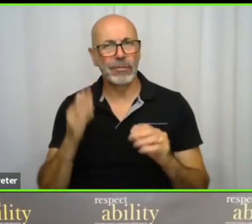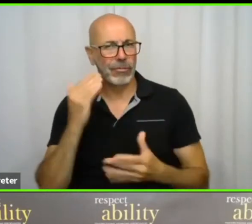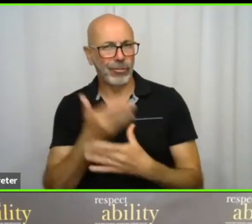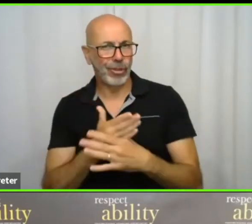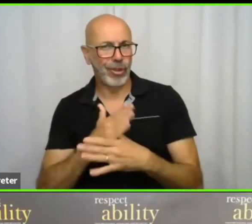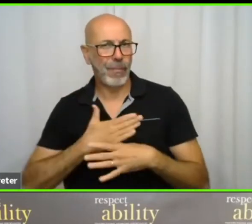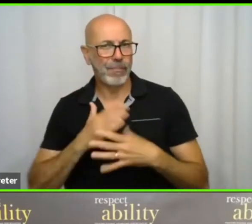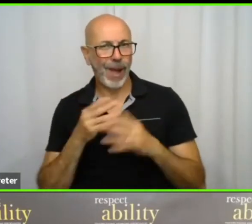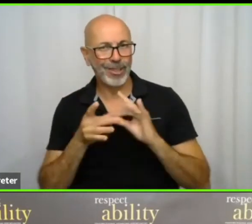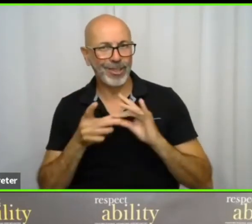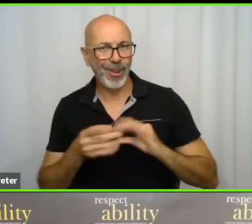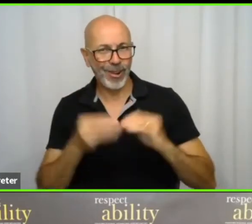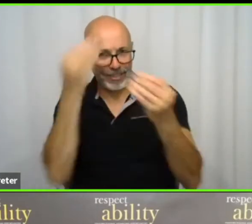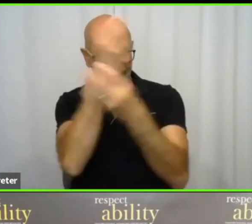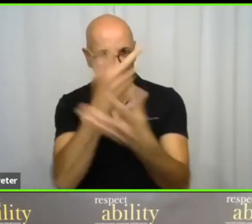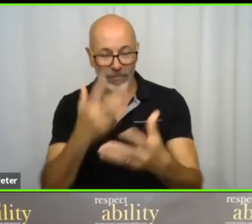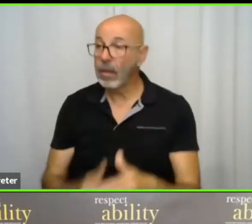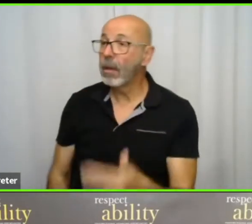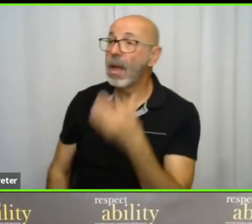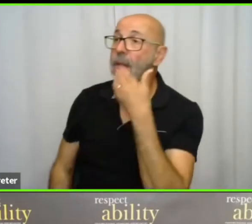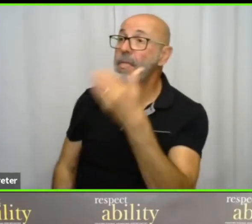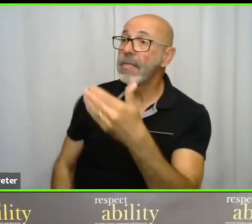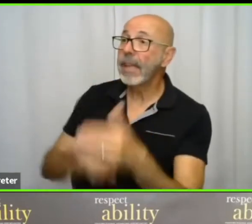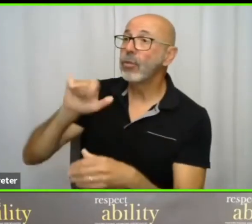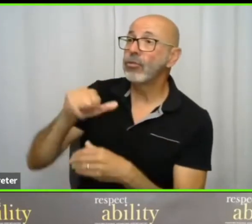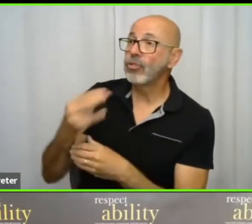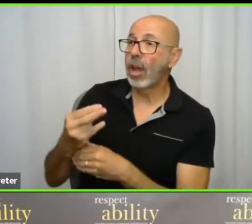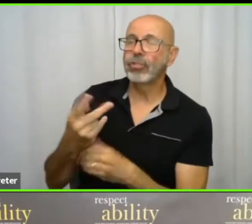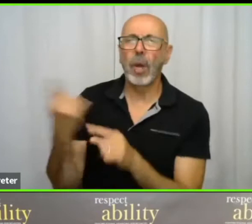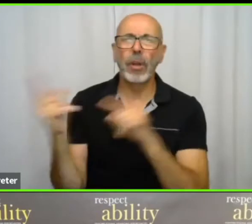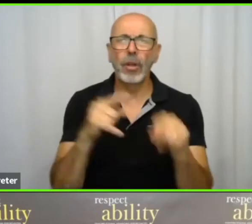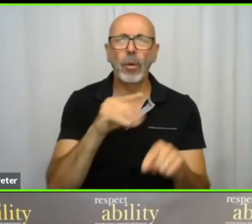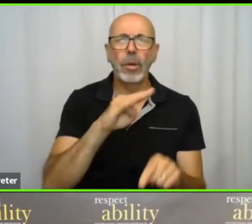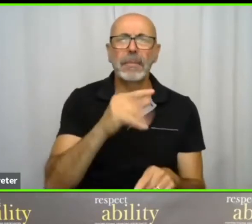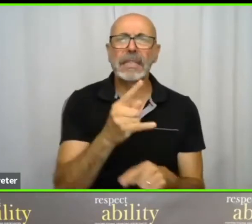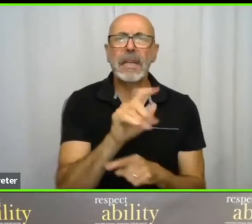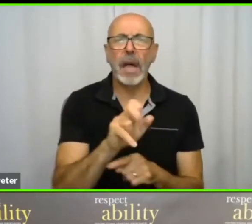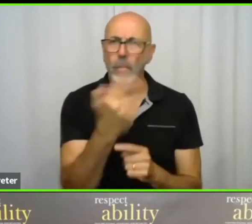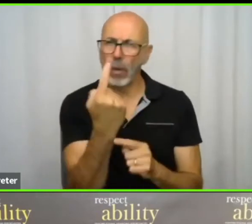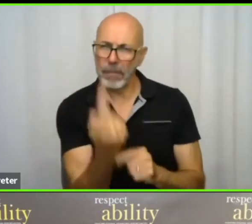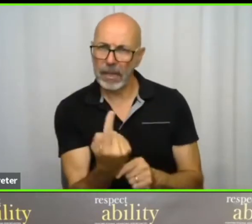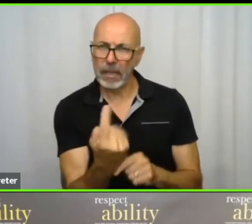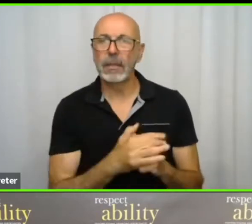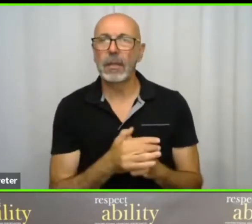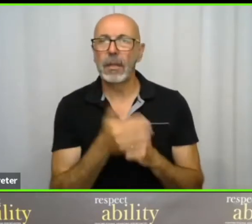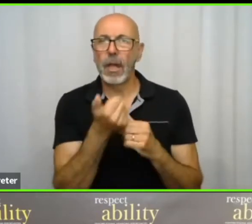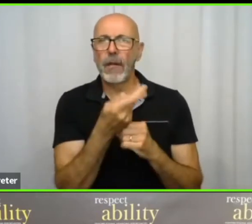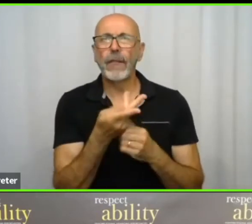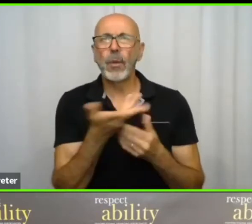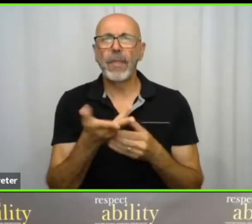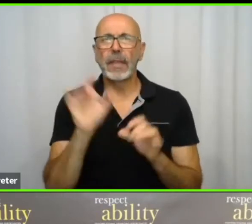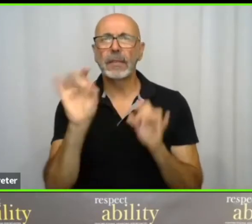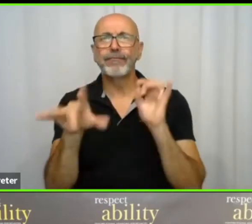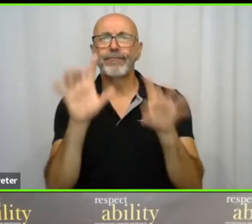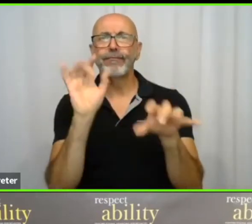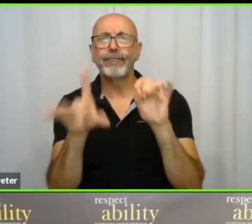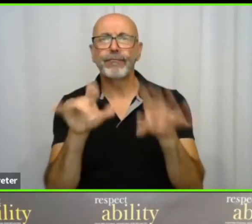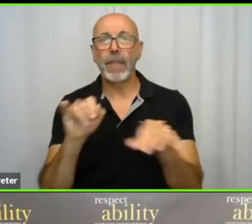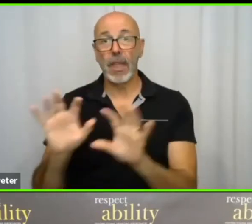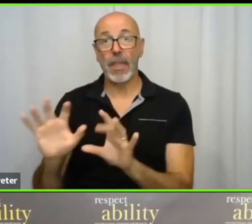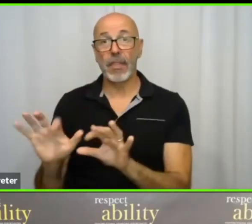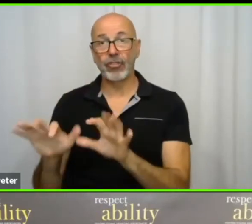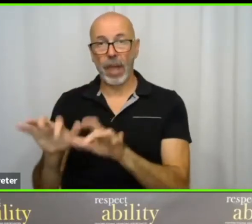today. Thank you very much, Josh. And I want to get to Matan in just a second. So I dropped a couple of things in the chat box while Josh was